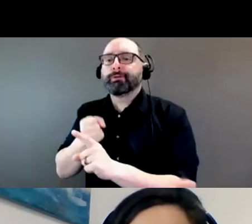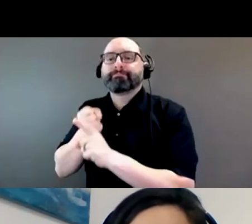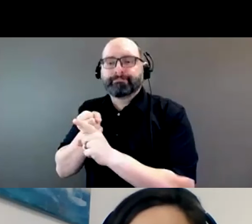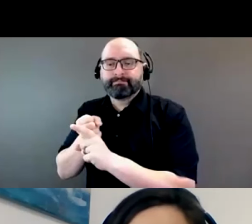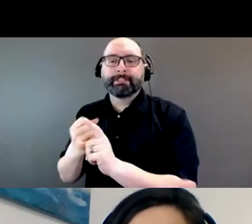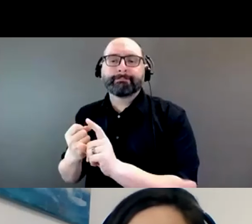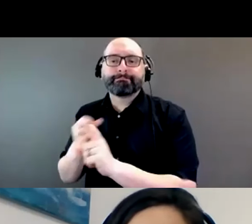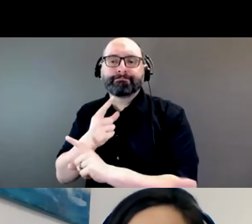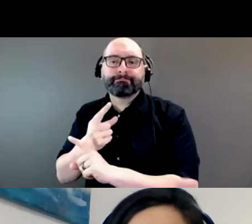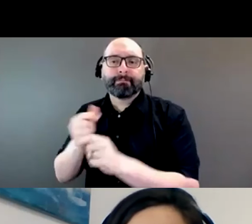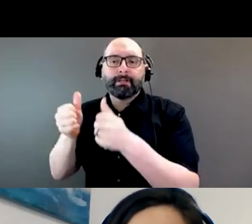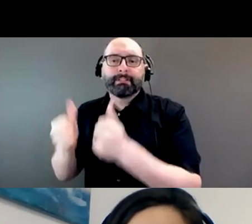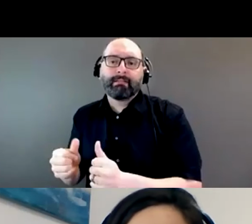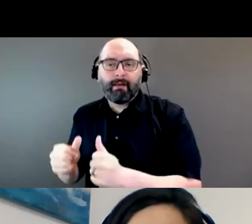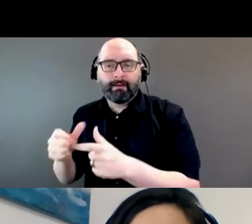language.